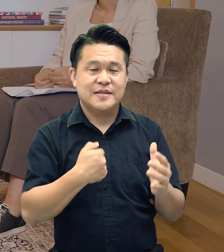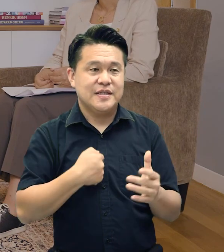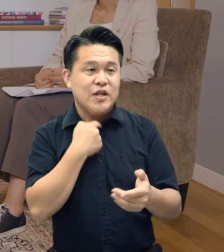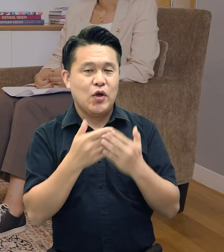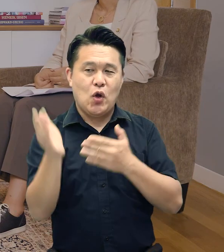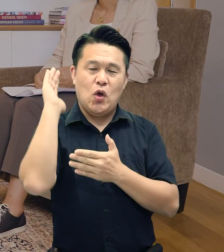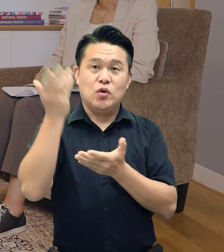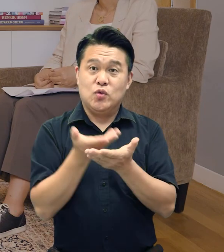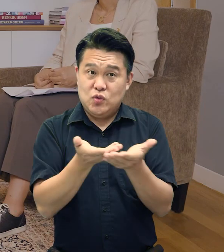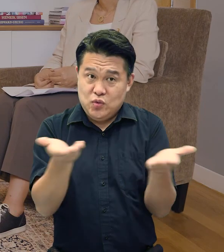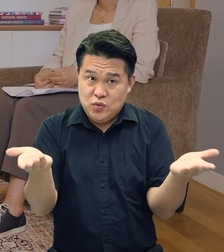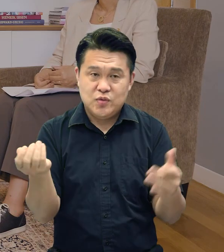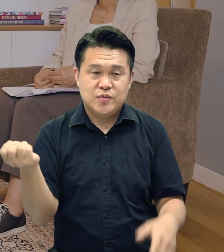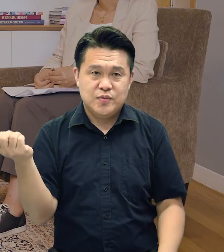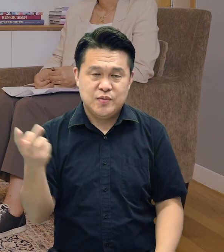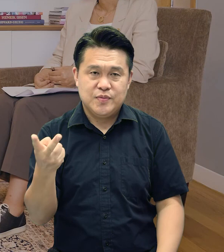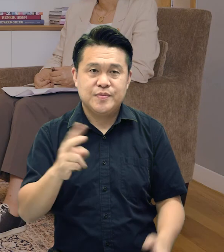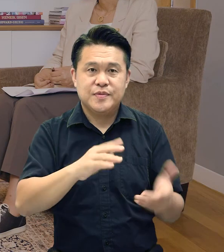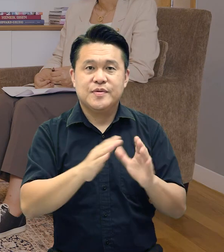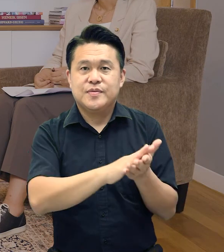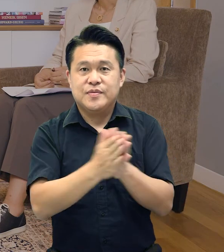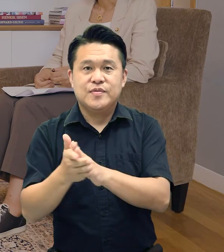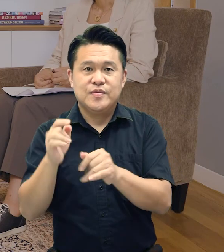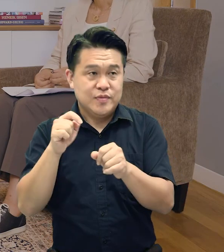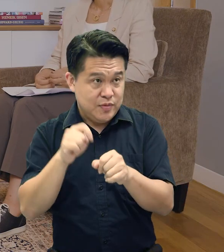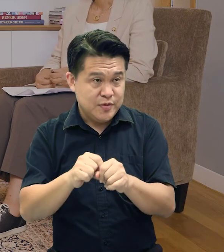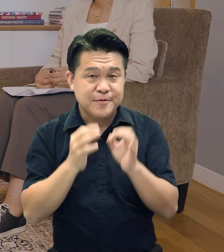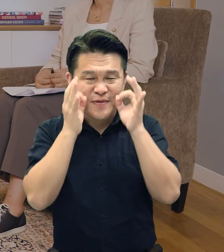up and tell about their experience and try to make change.